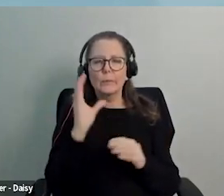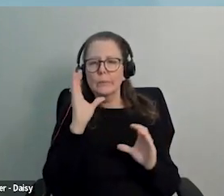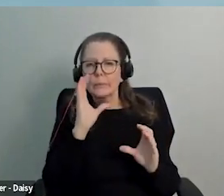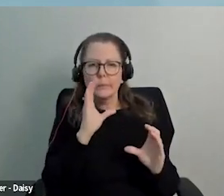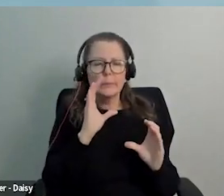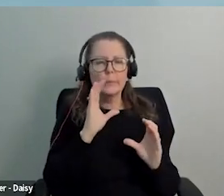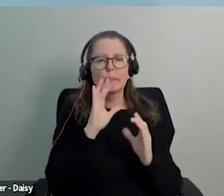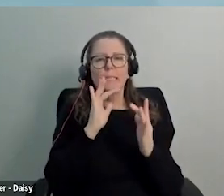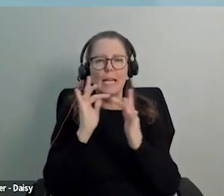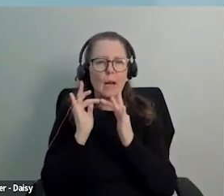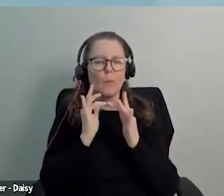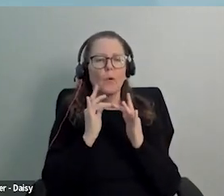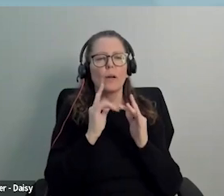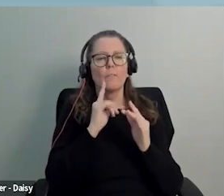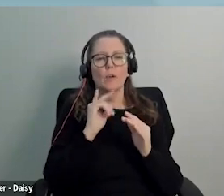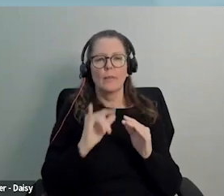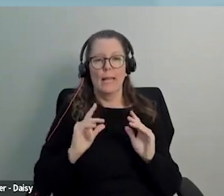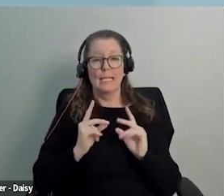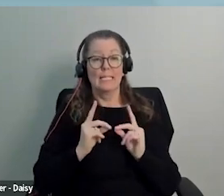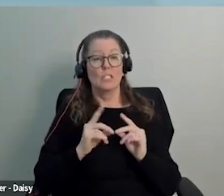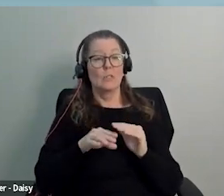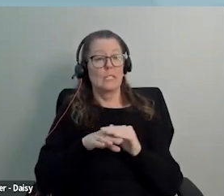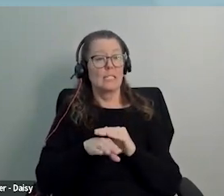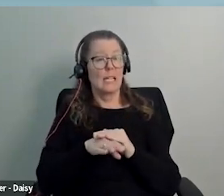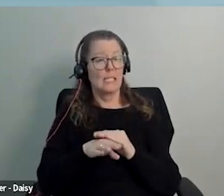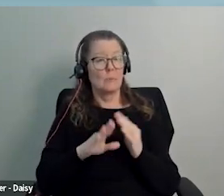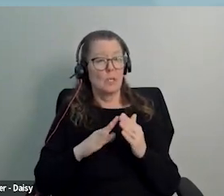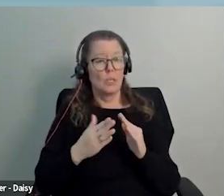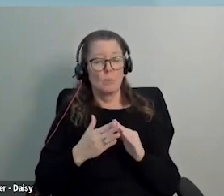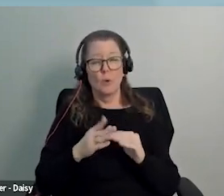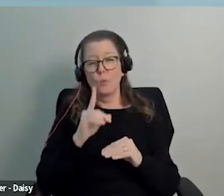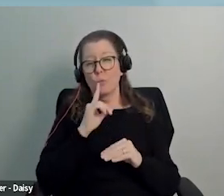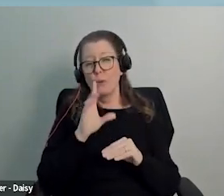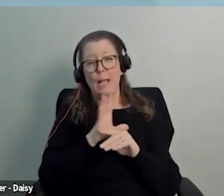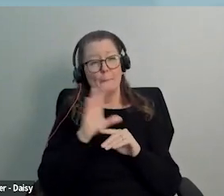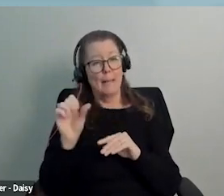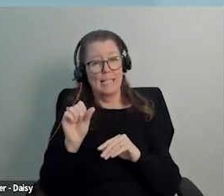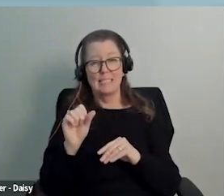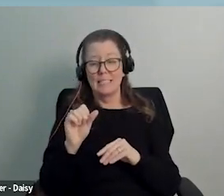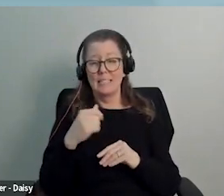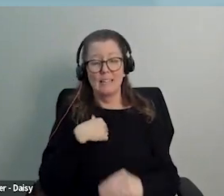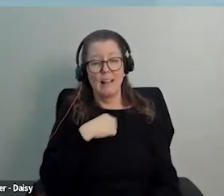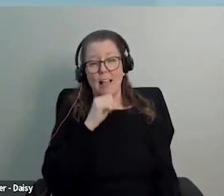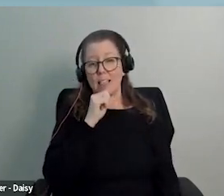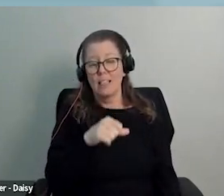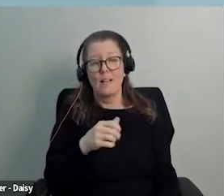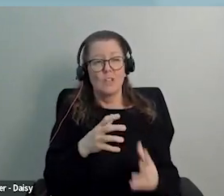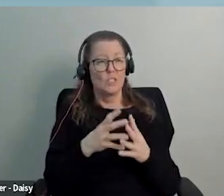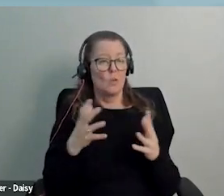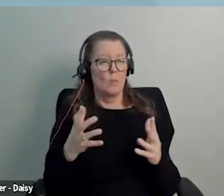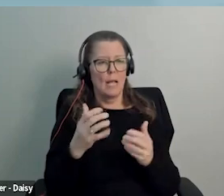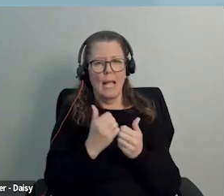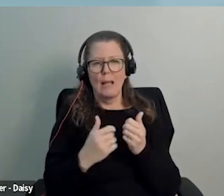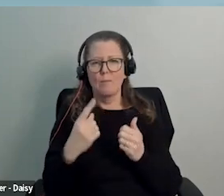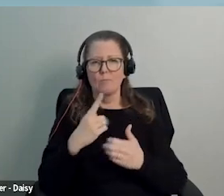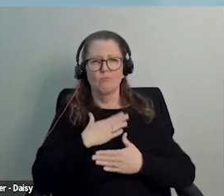with the community, the digital accessibility community is so amazing, which is why I love it so much. Everyone is willing to